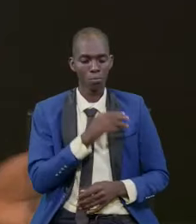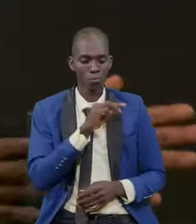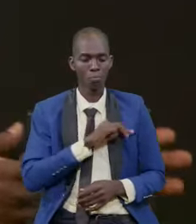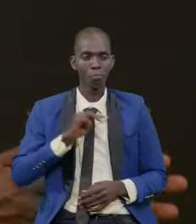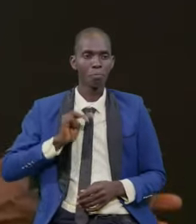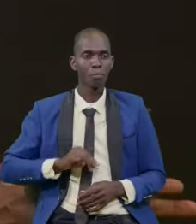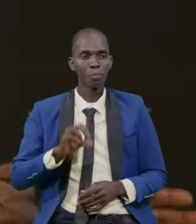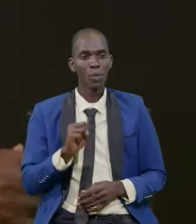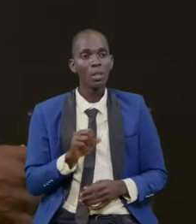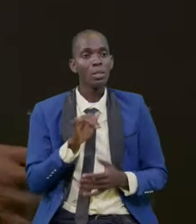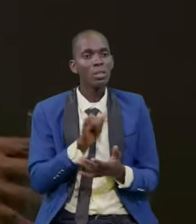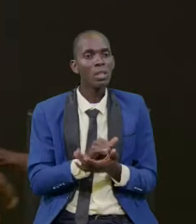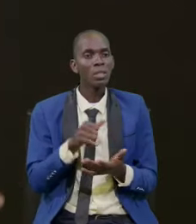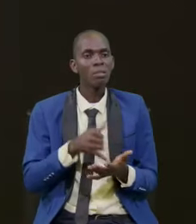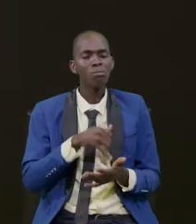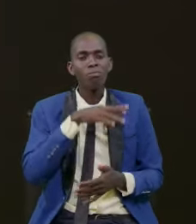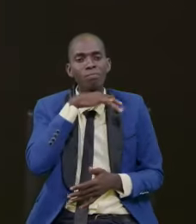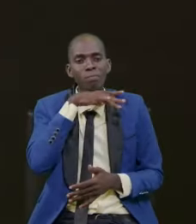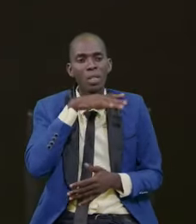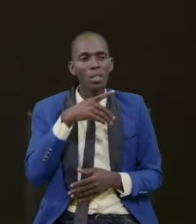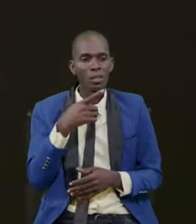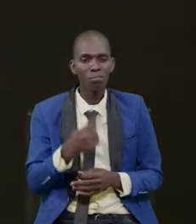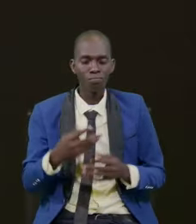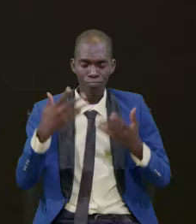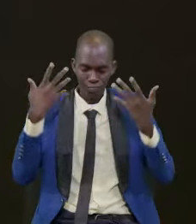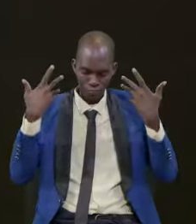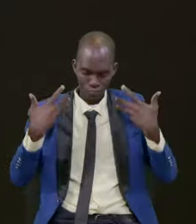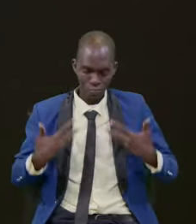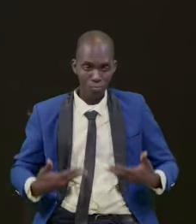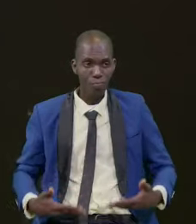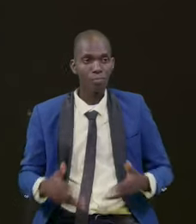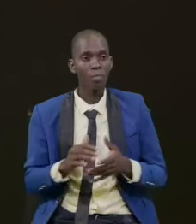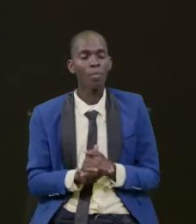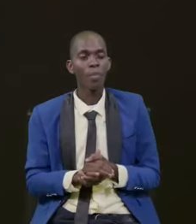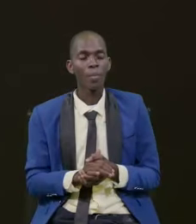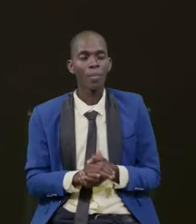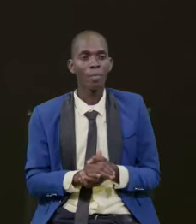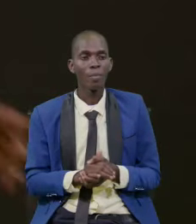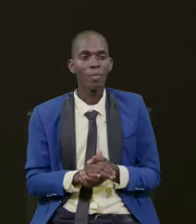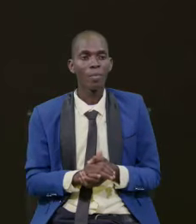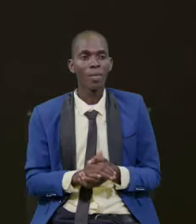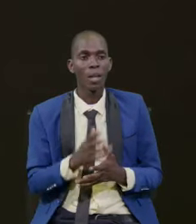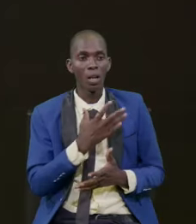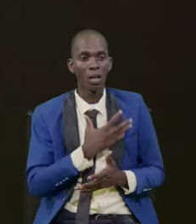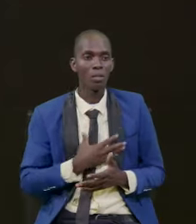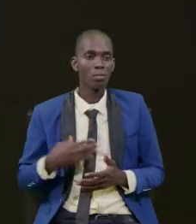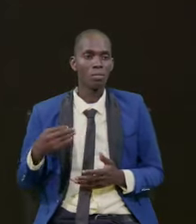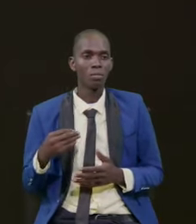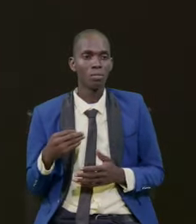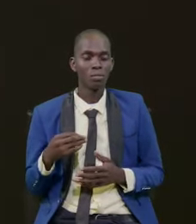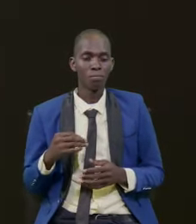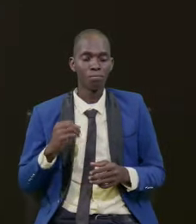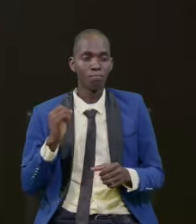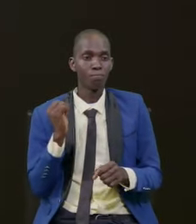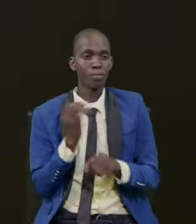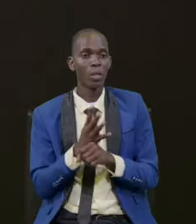members. And then it says that it defileth the whole body and setteth